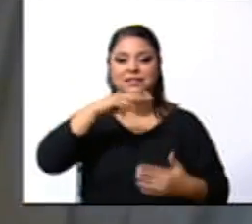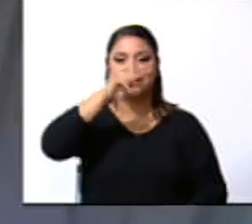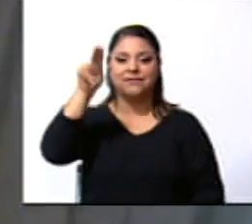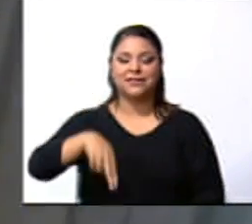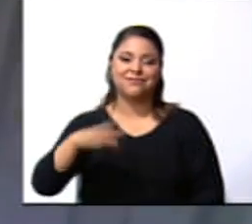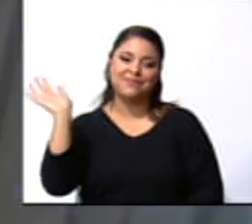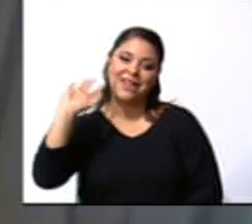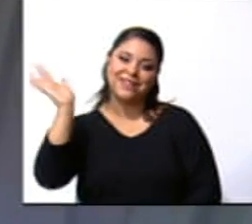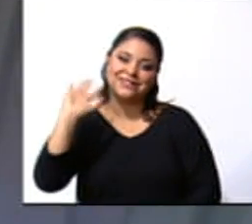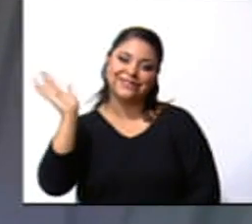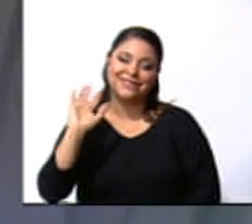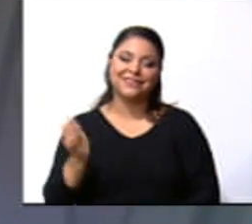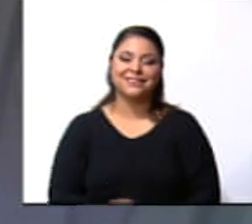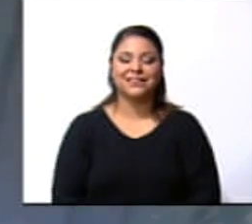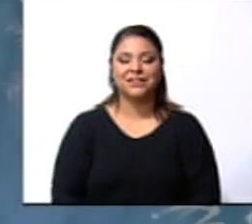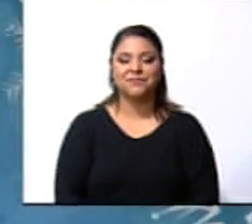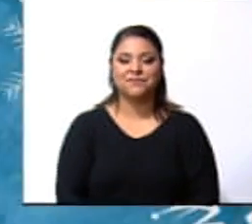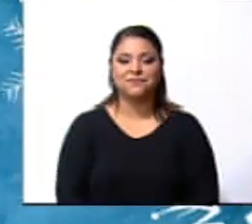Bye-bye.